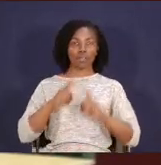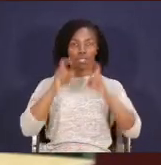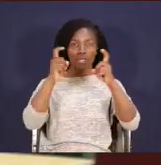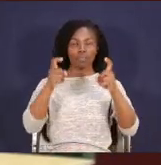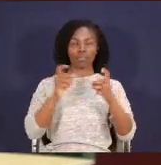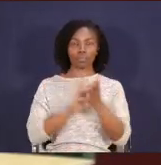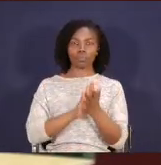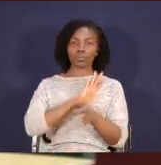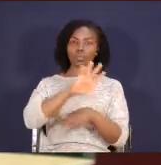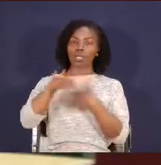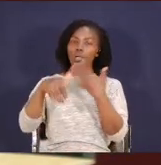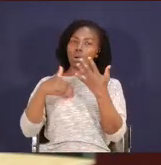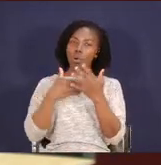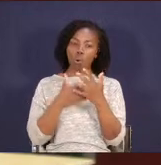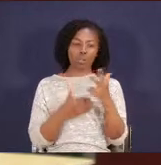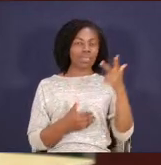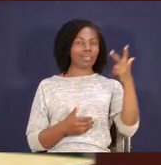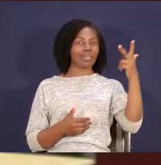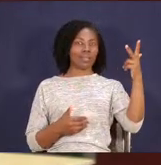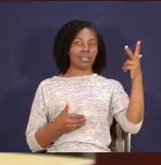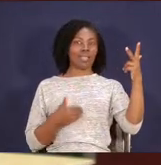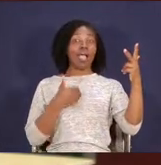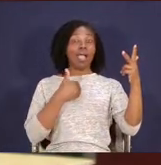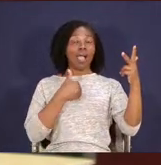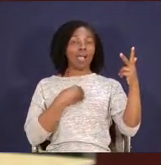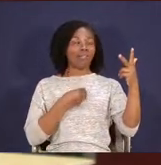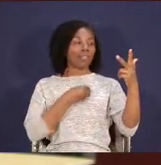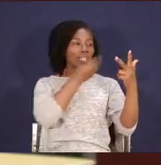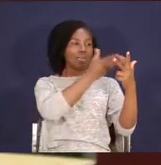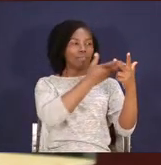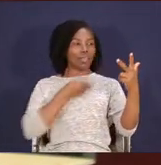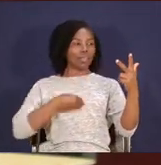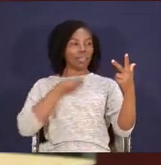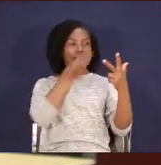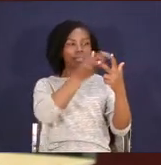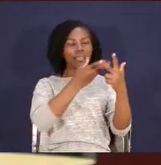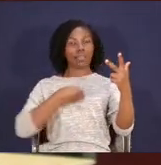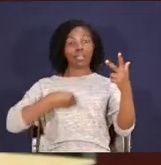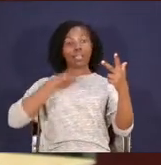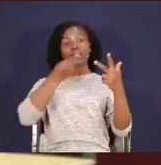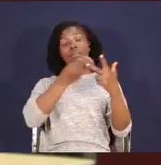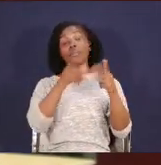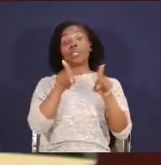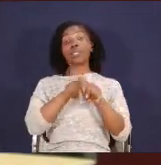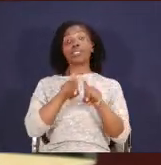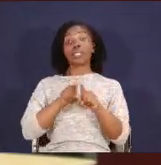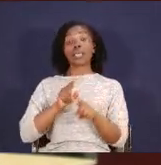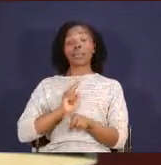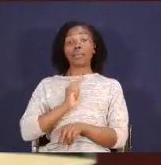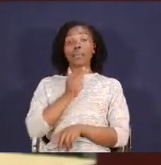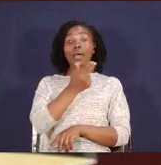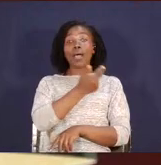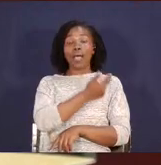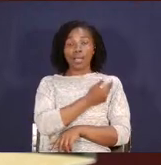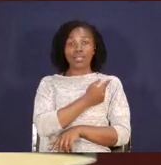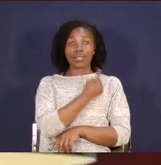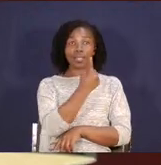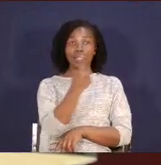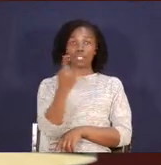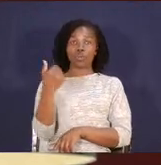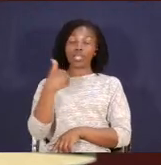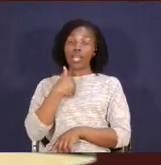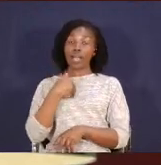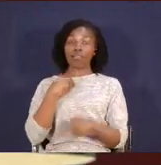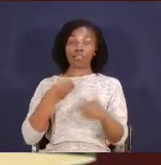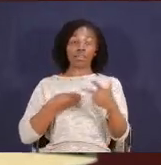all of them were given something. And each one of us has been given something. You know that I'm passionate about